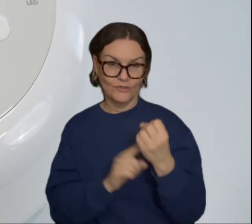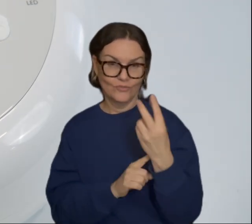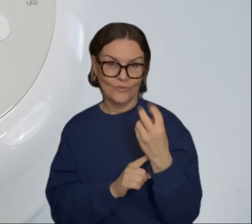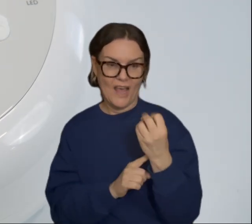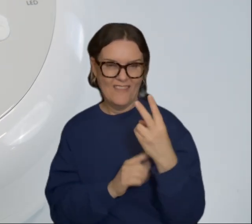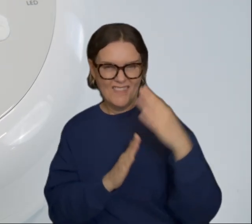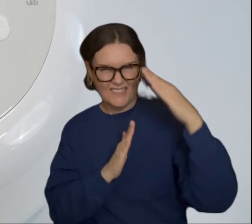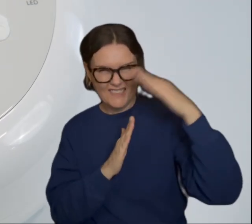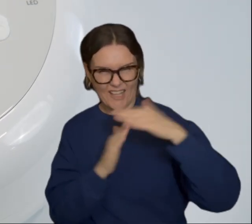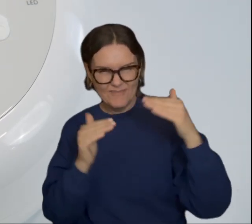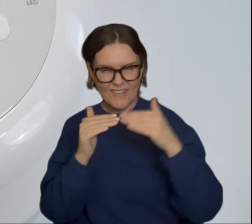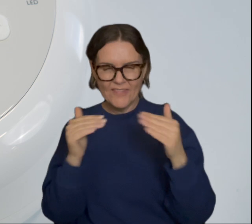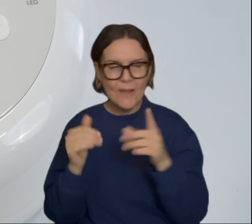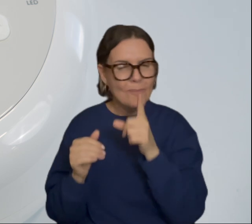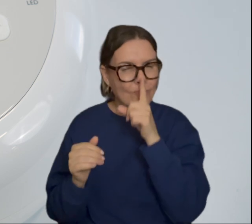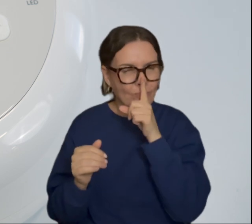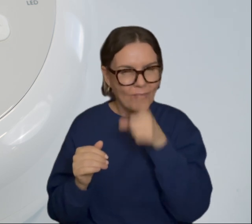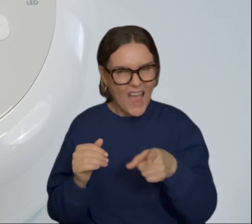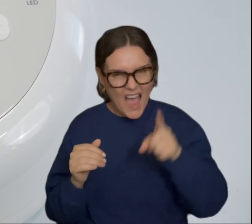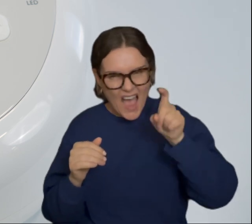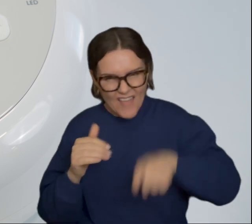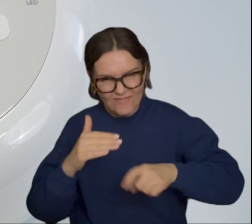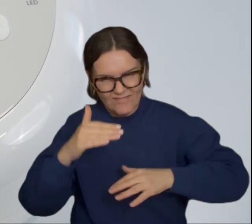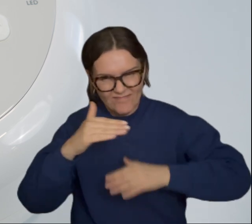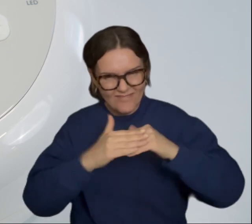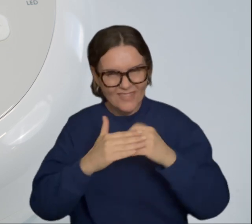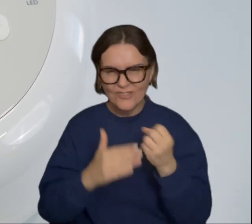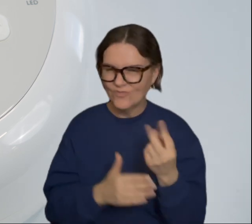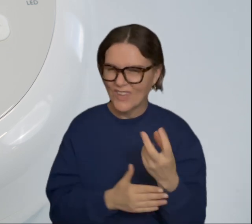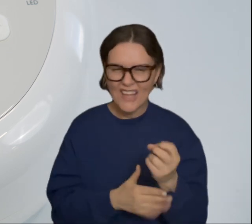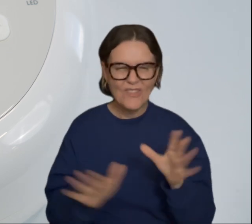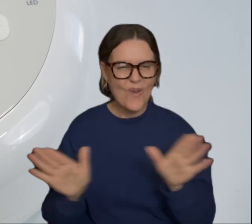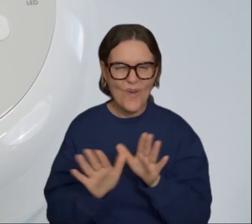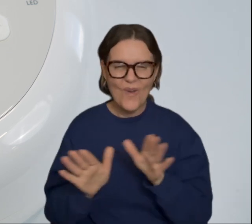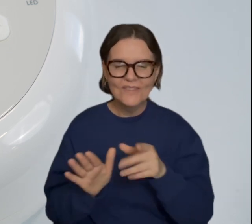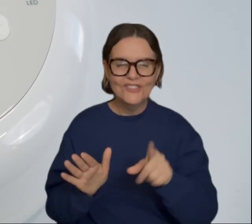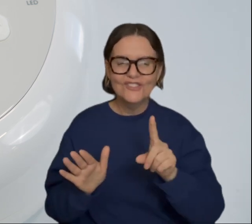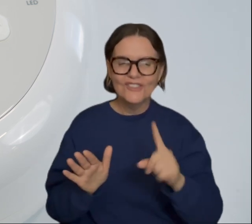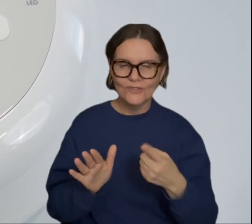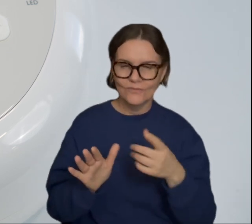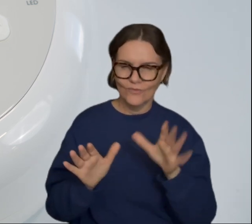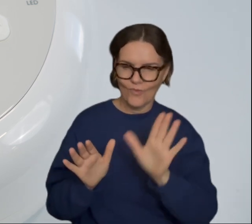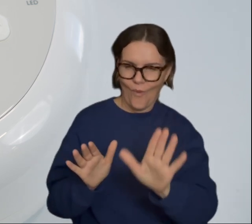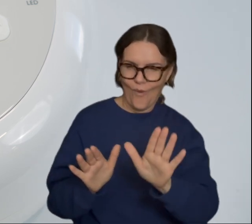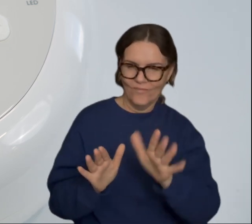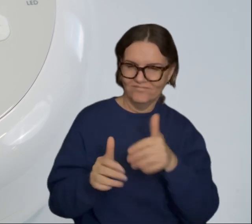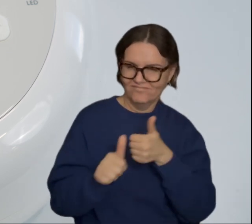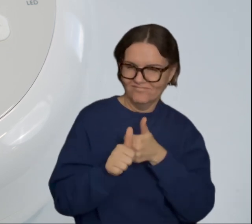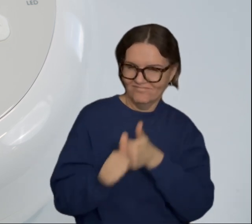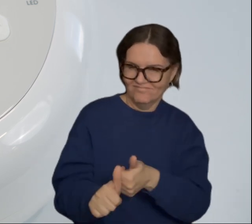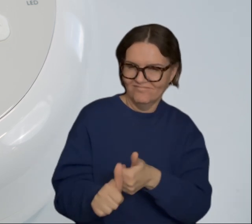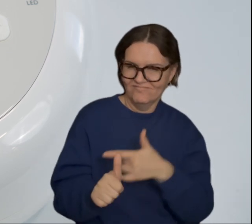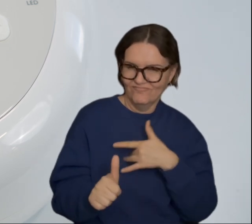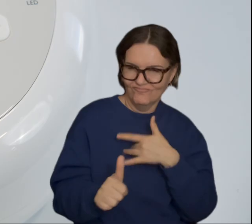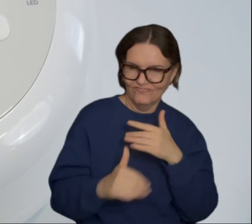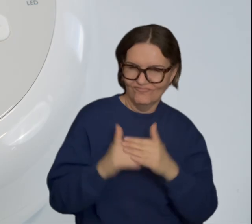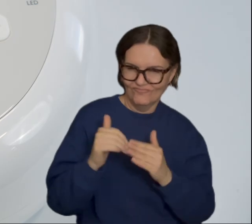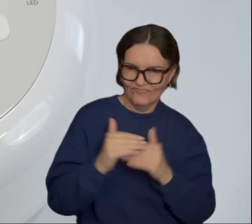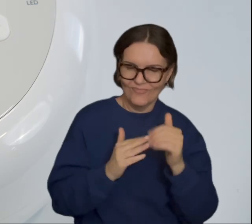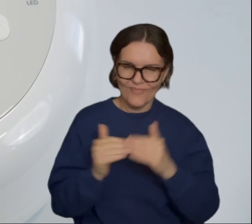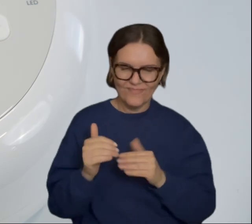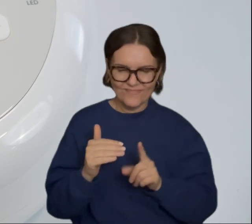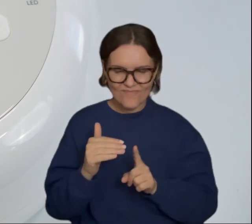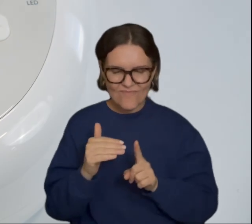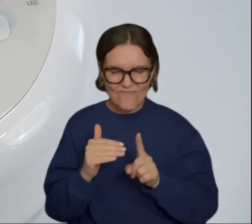mean you need to pump at level 12. So you're going to do the same thing you did before in massage mode, where you start at 1, go up and up and up until